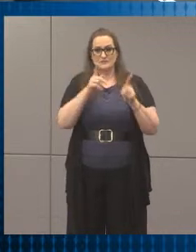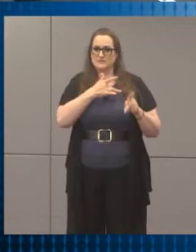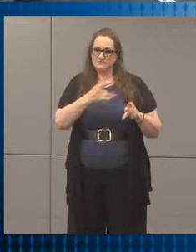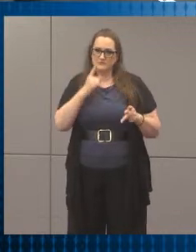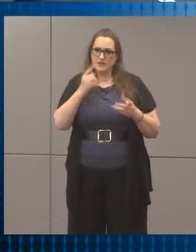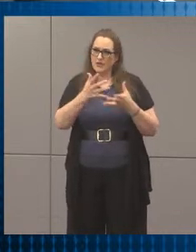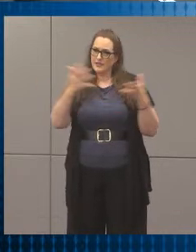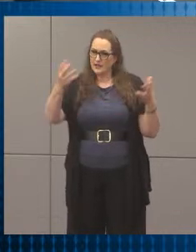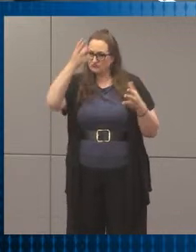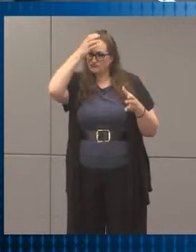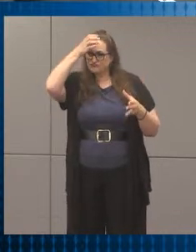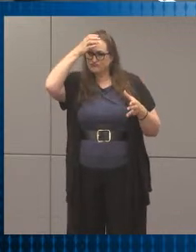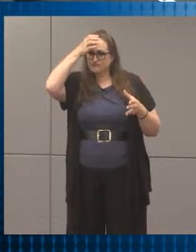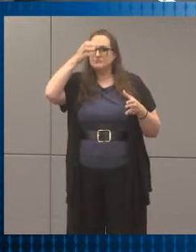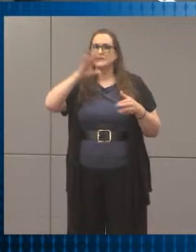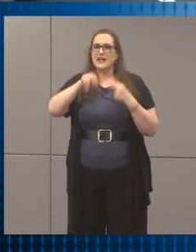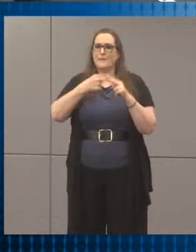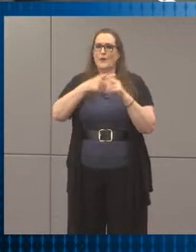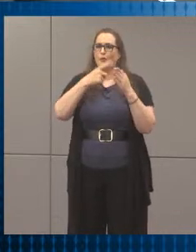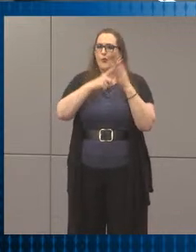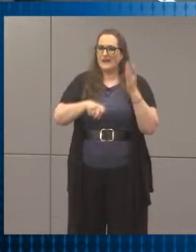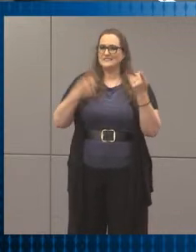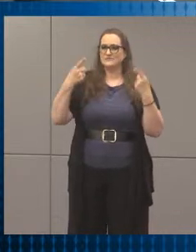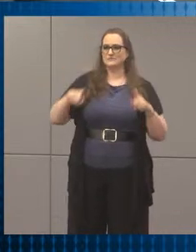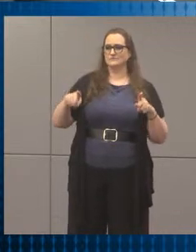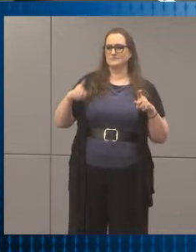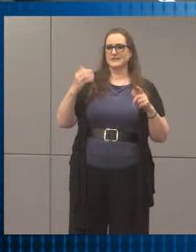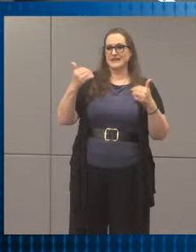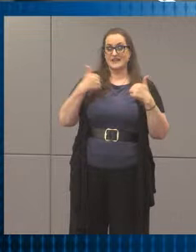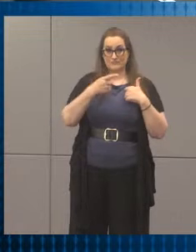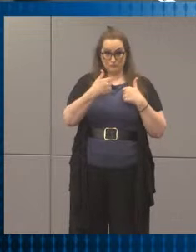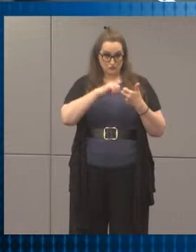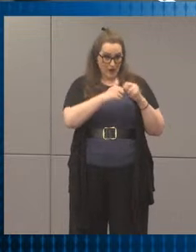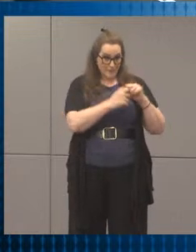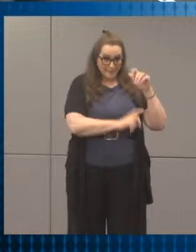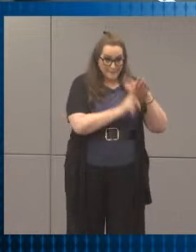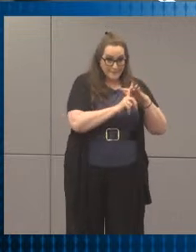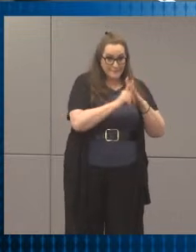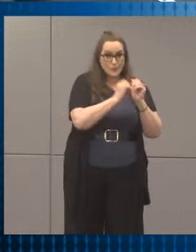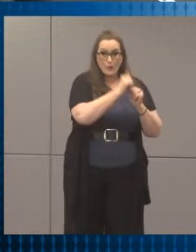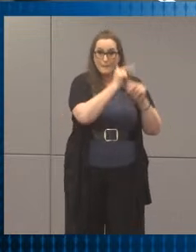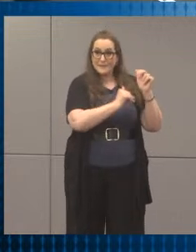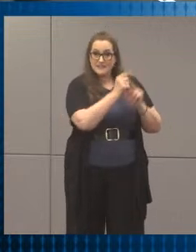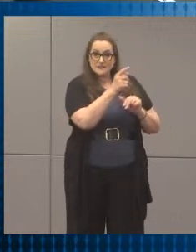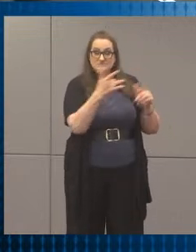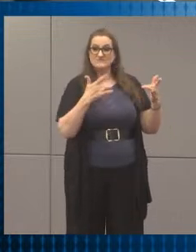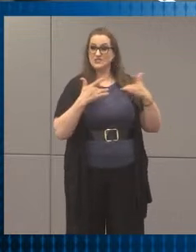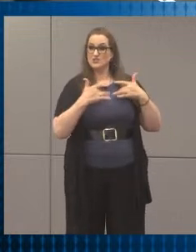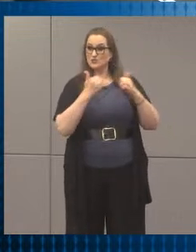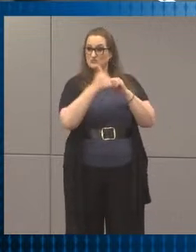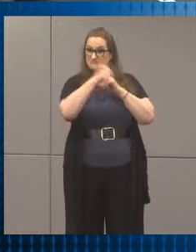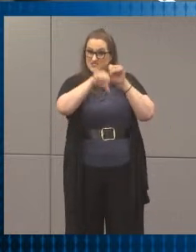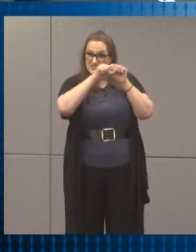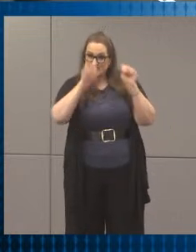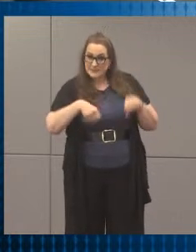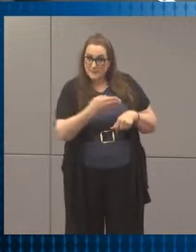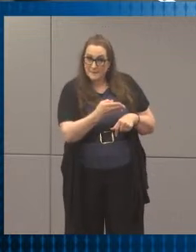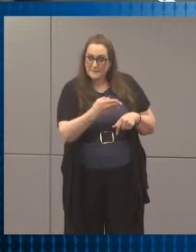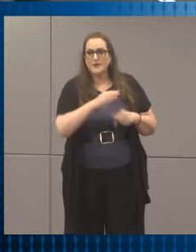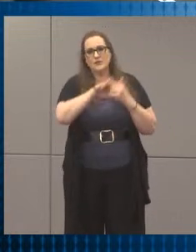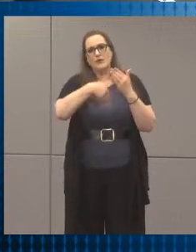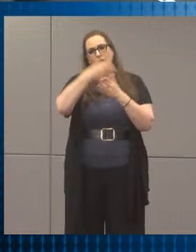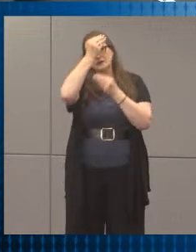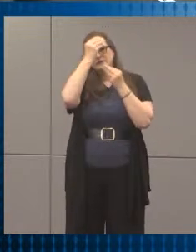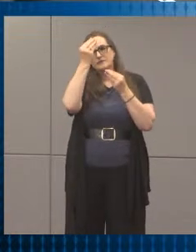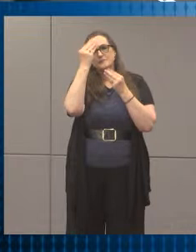fountain of knowledge of what's been going on. Have there been any problems with the building, any concerns with any systems? And all that